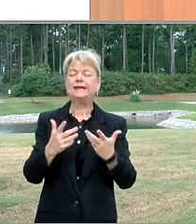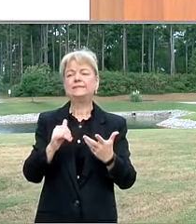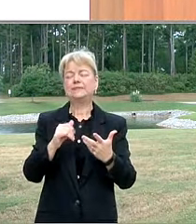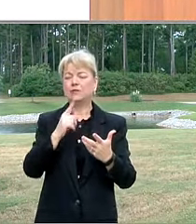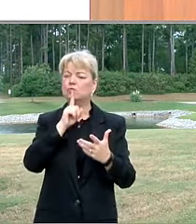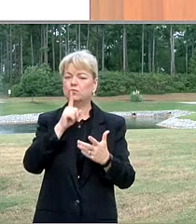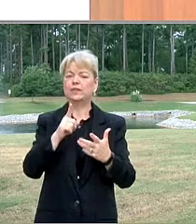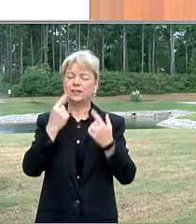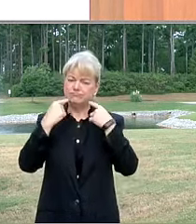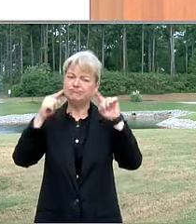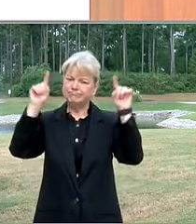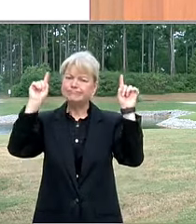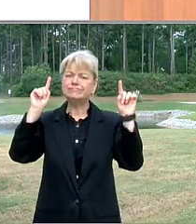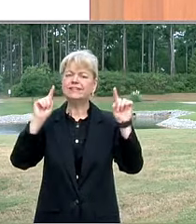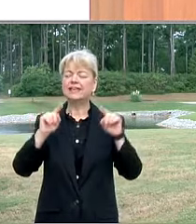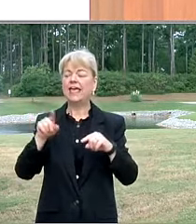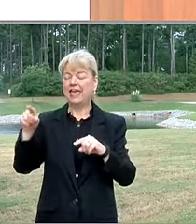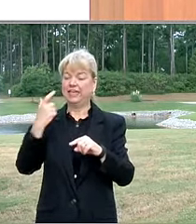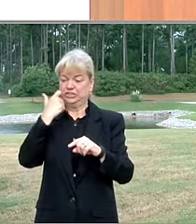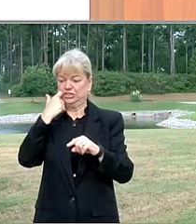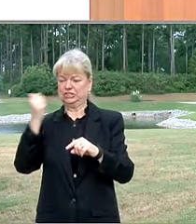And Alan just came back from Iraq.